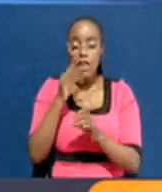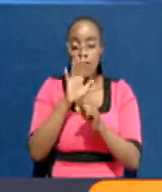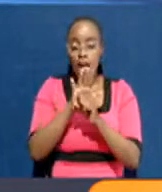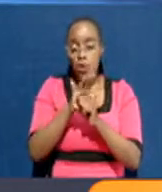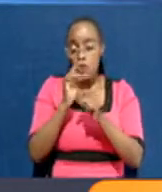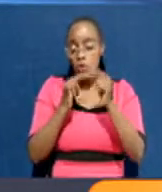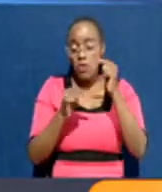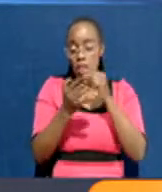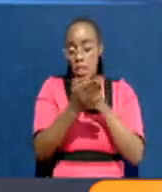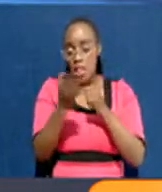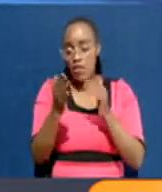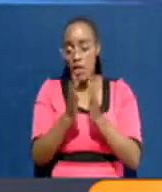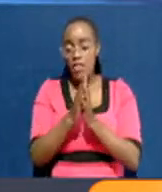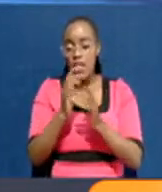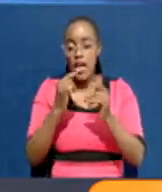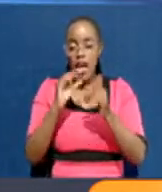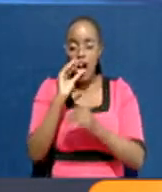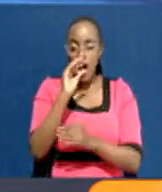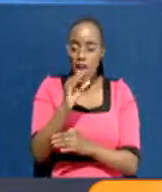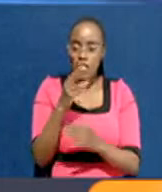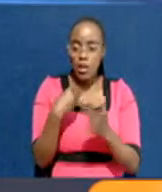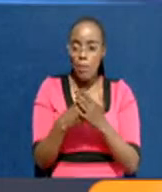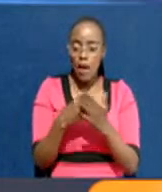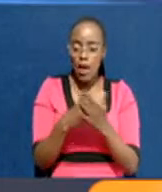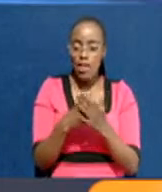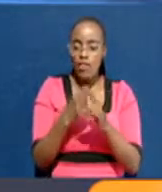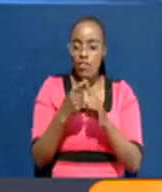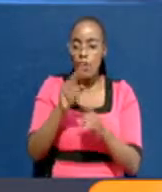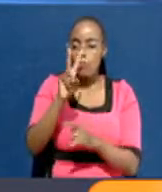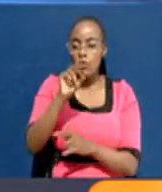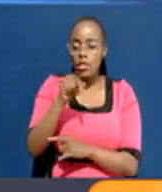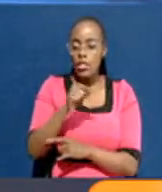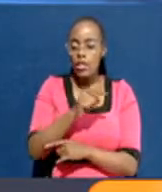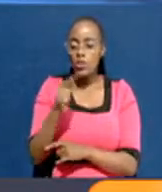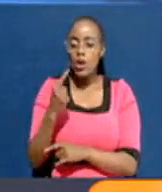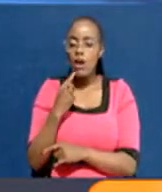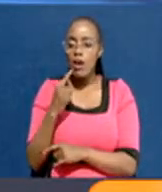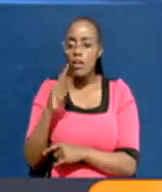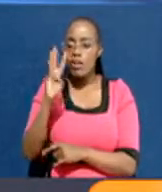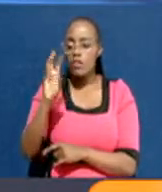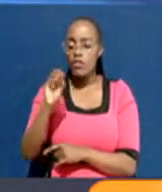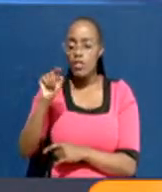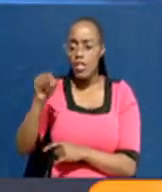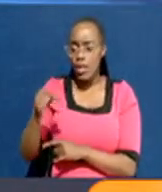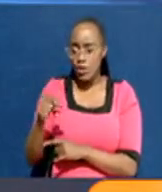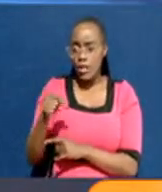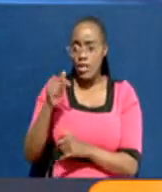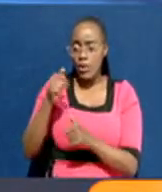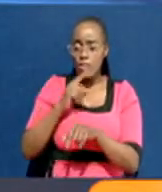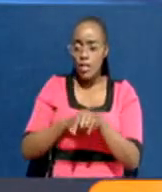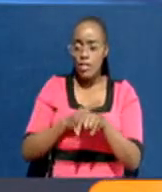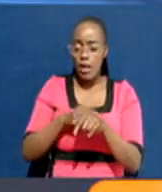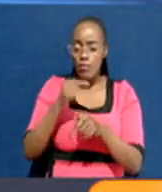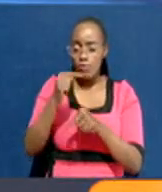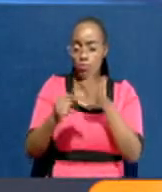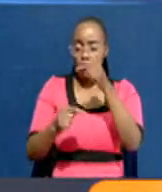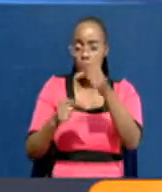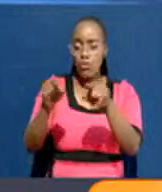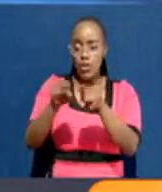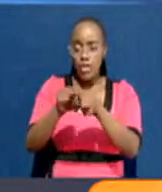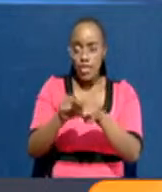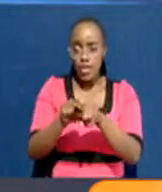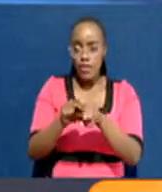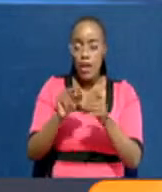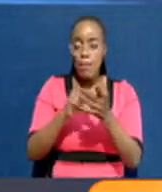win cash prizes anywhere from $20,000 to $150,000 for playing for 2 days on a weekend. Yeah. Because